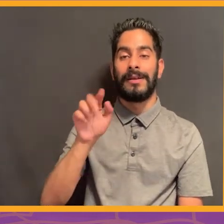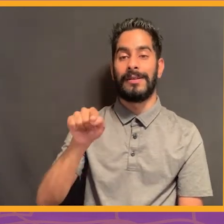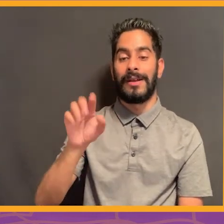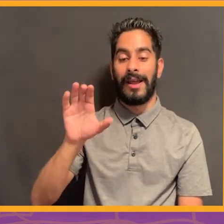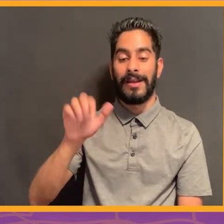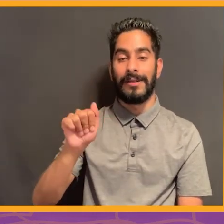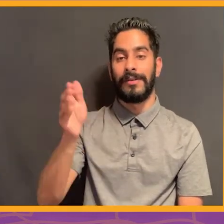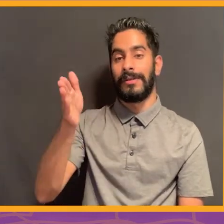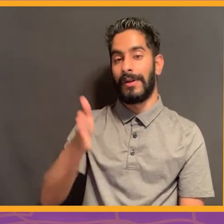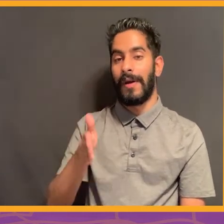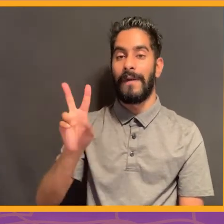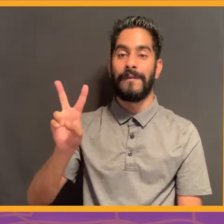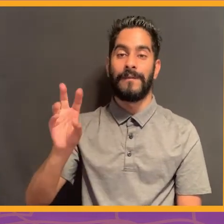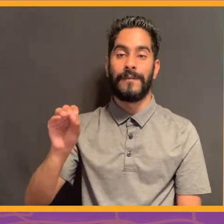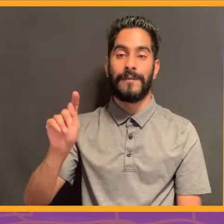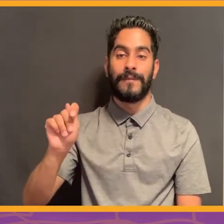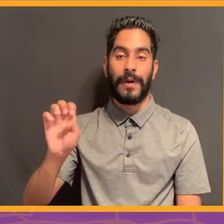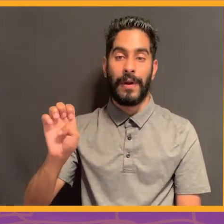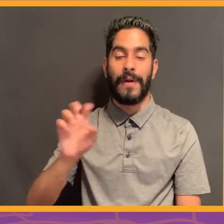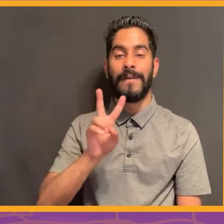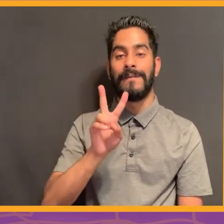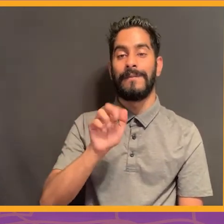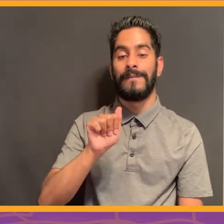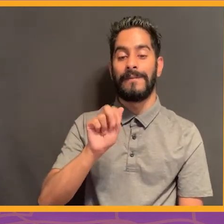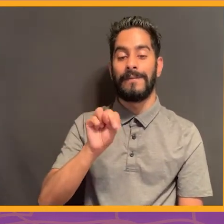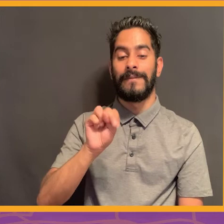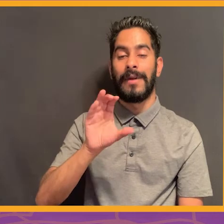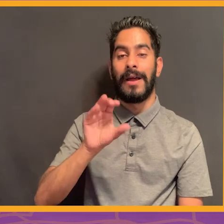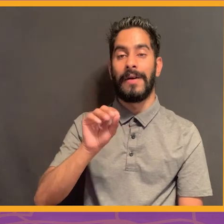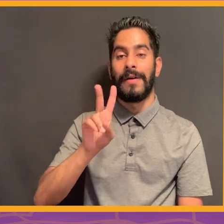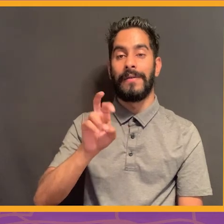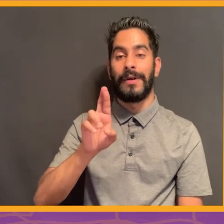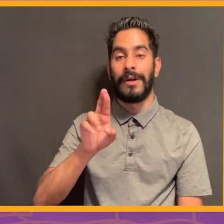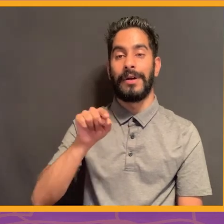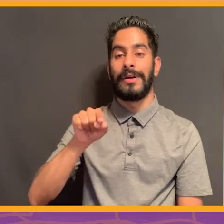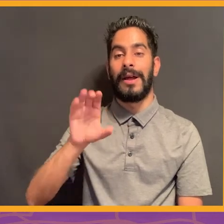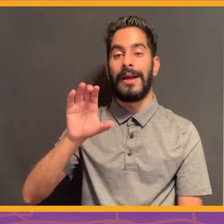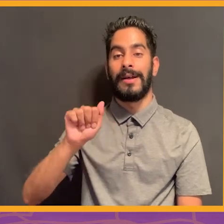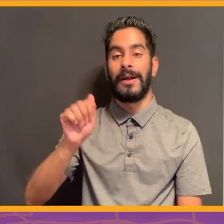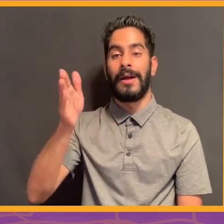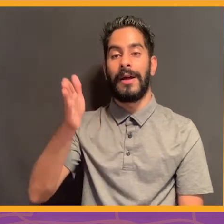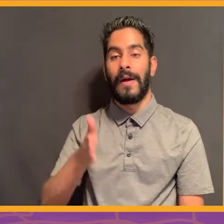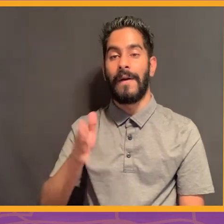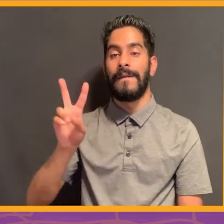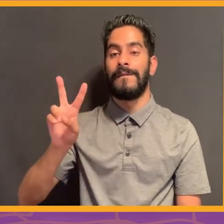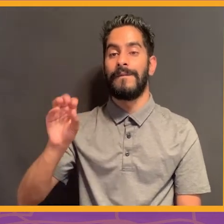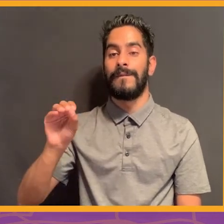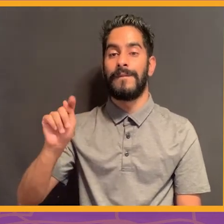information, visit vancouver.ca/vote.